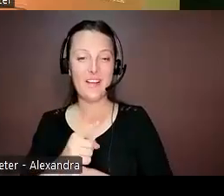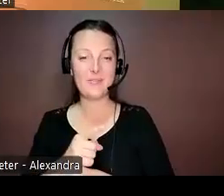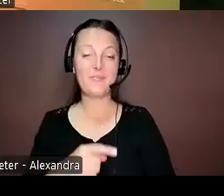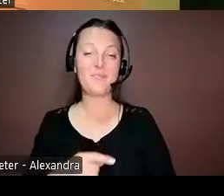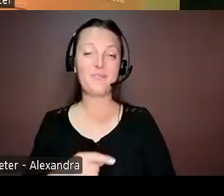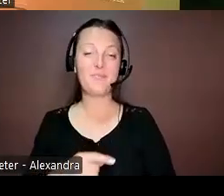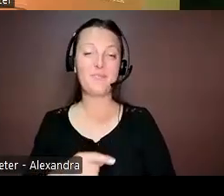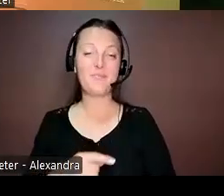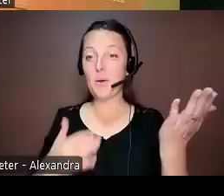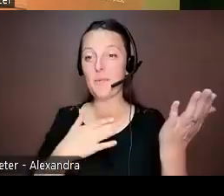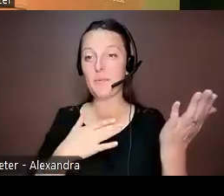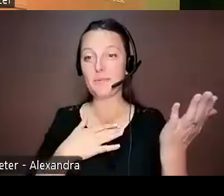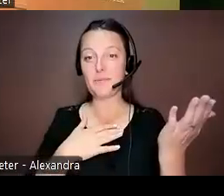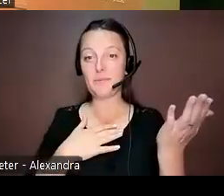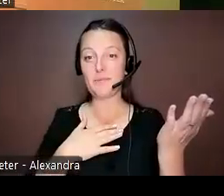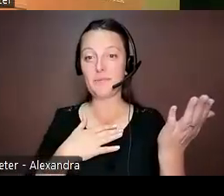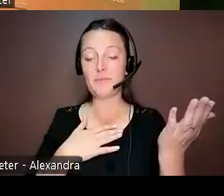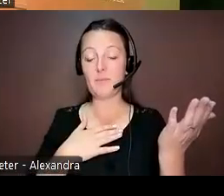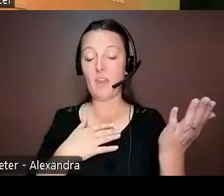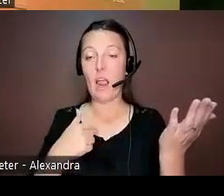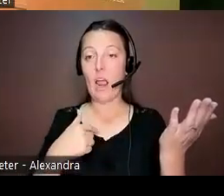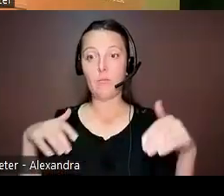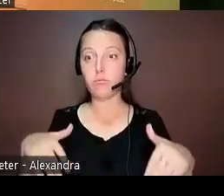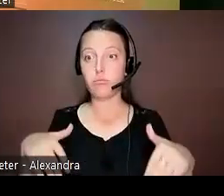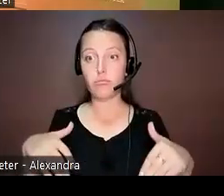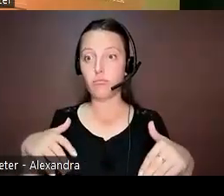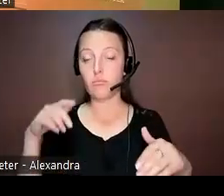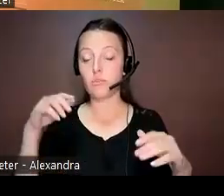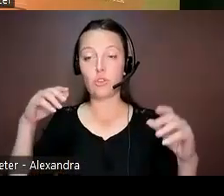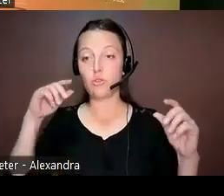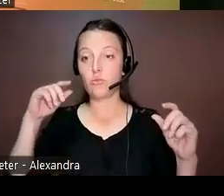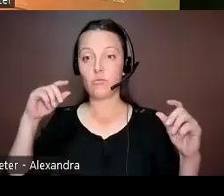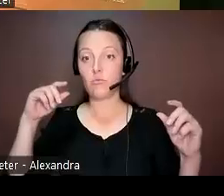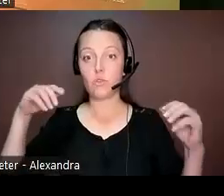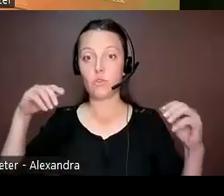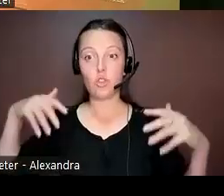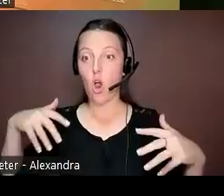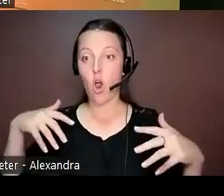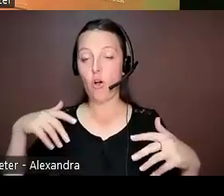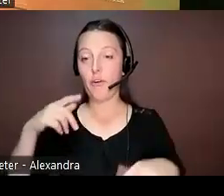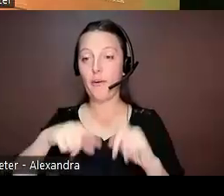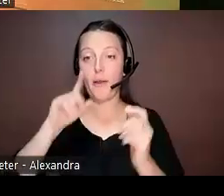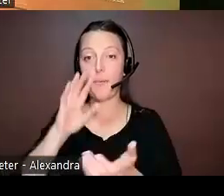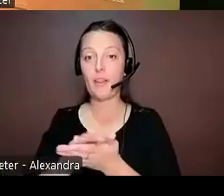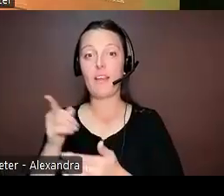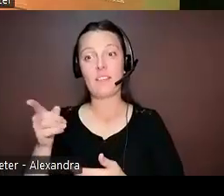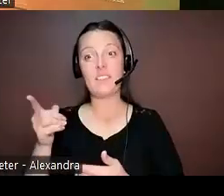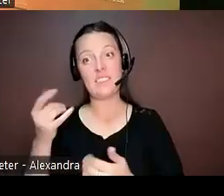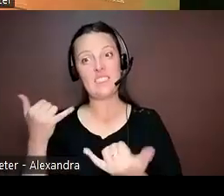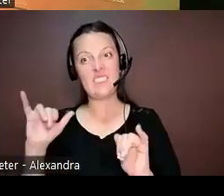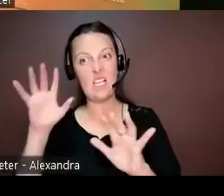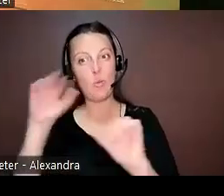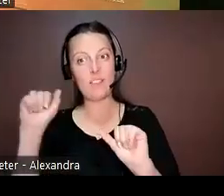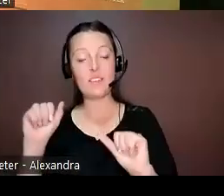to my disbelief, still the president, and our department obviously has gotten a